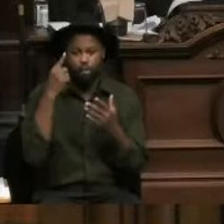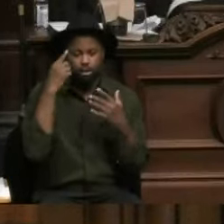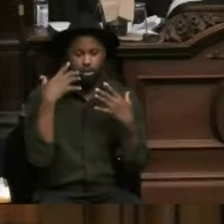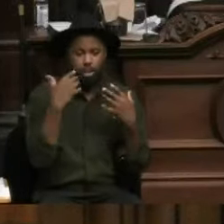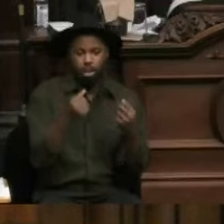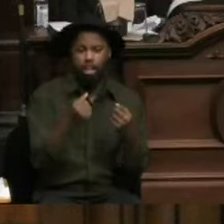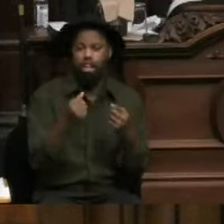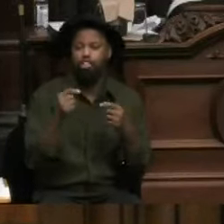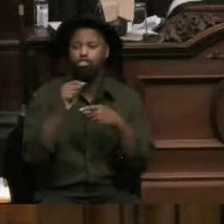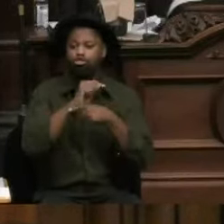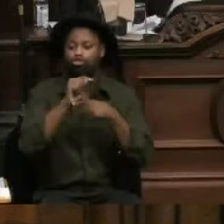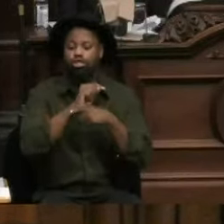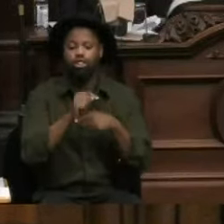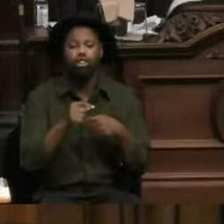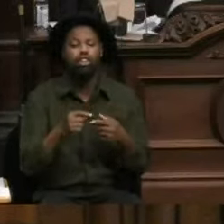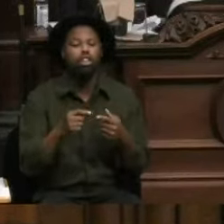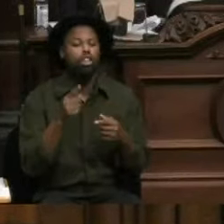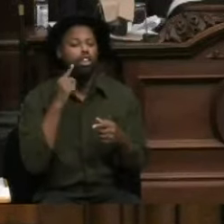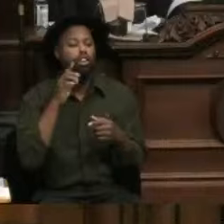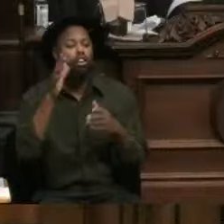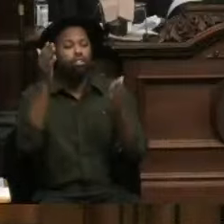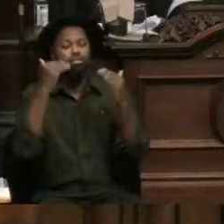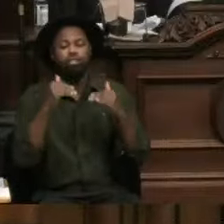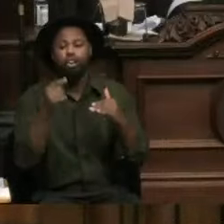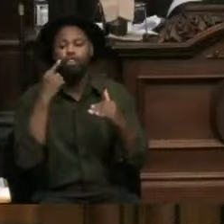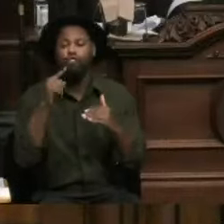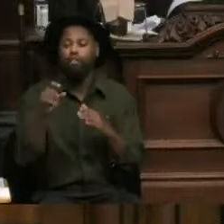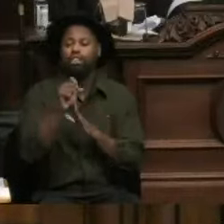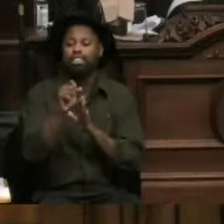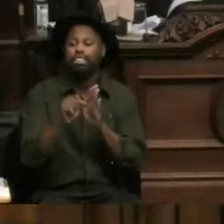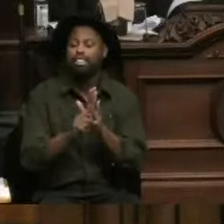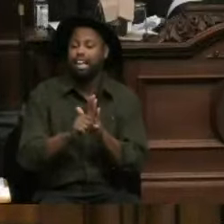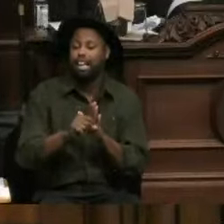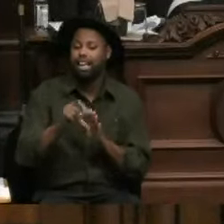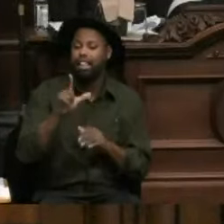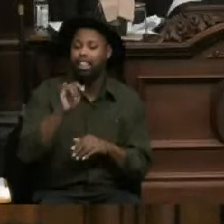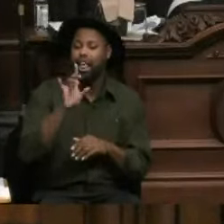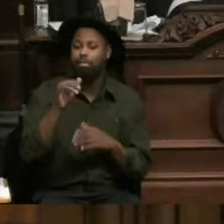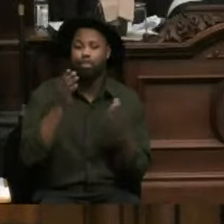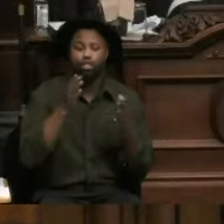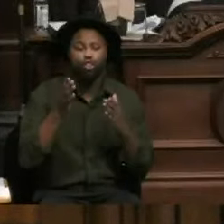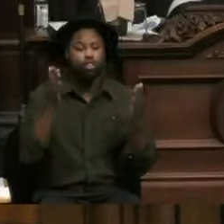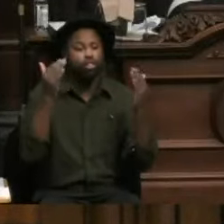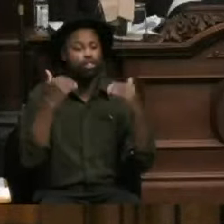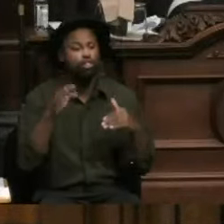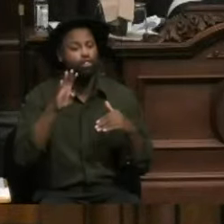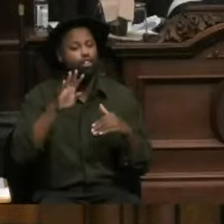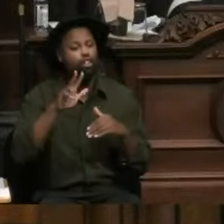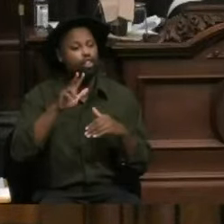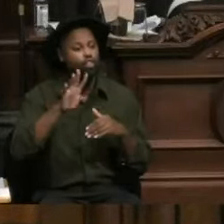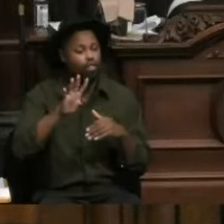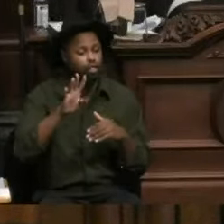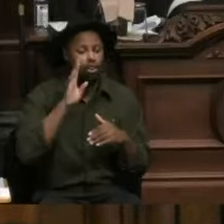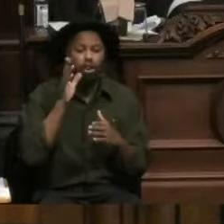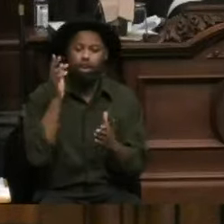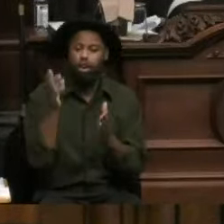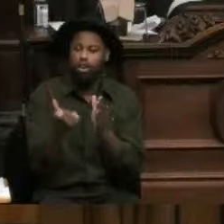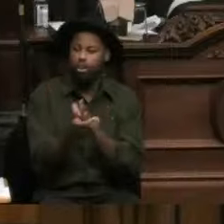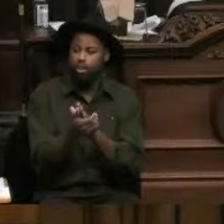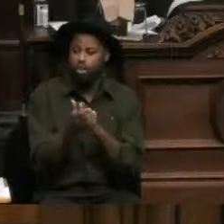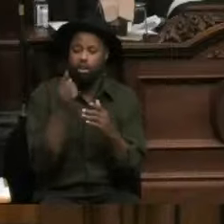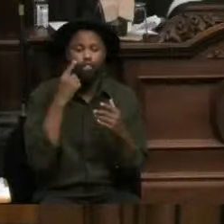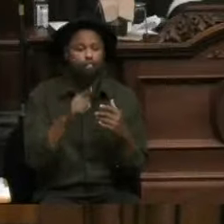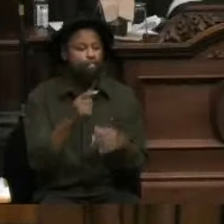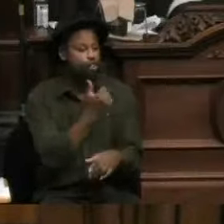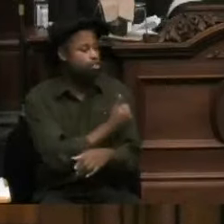number 433, authorizing an agreement for state lobbying services. Introductory number 434, authorizing an amendatory agreement for a drug